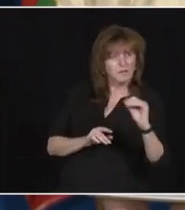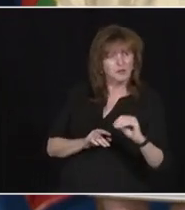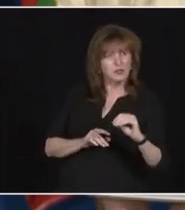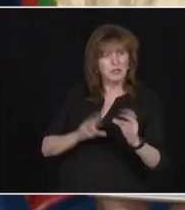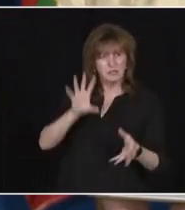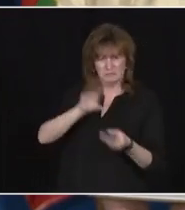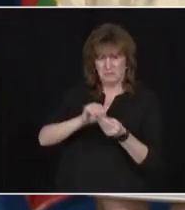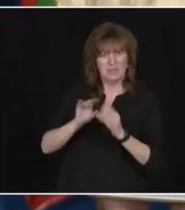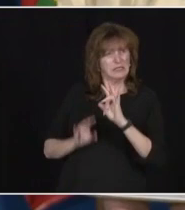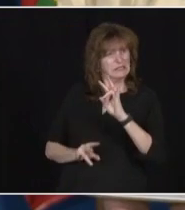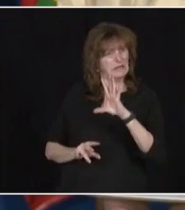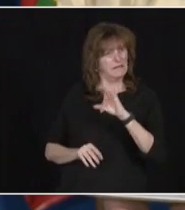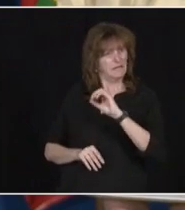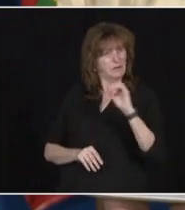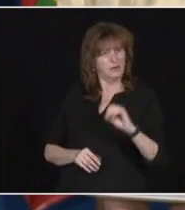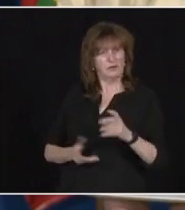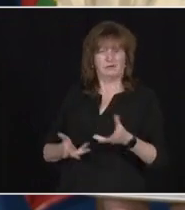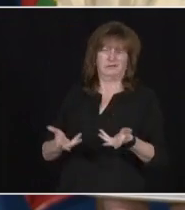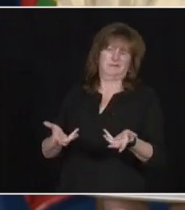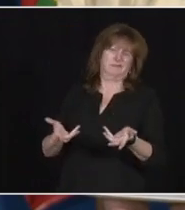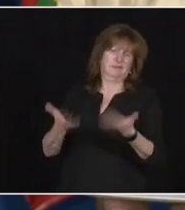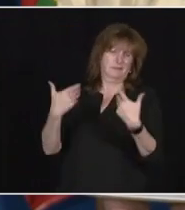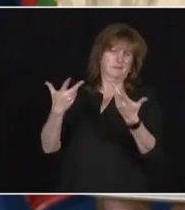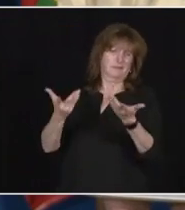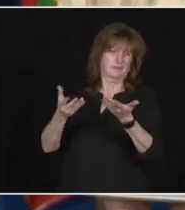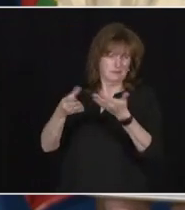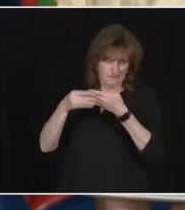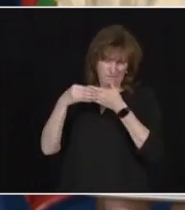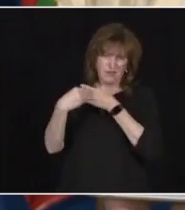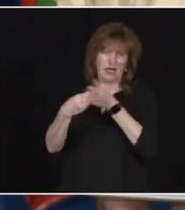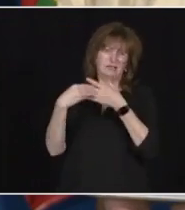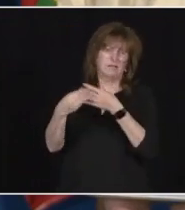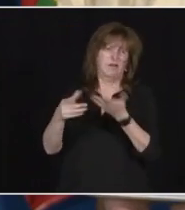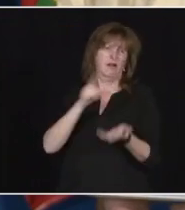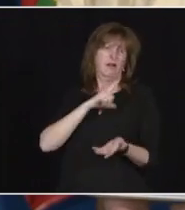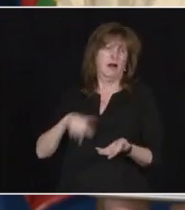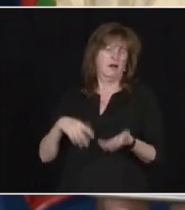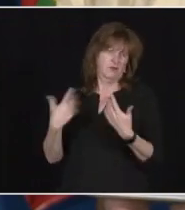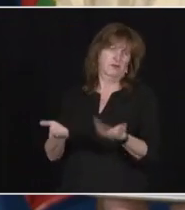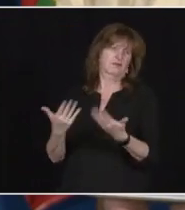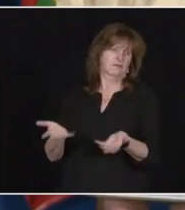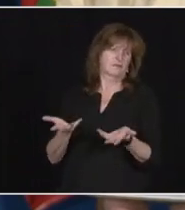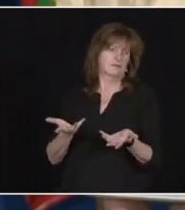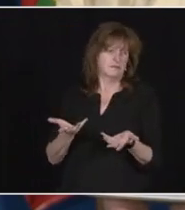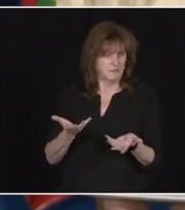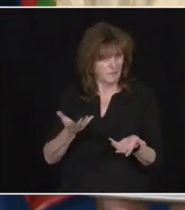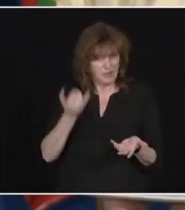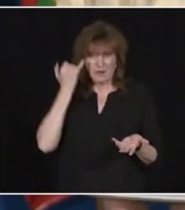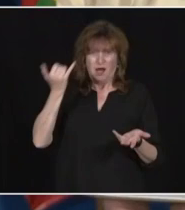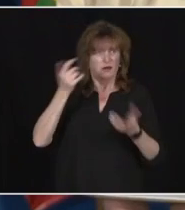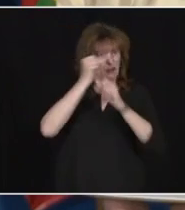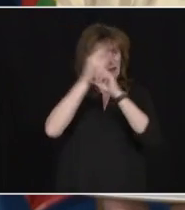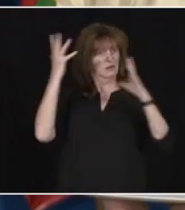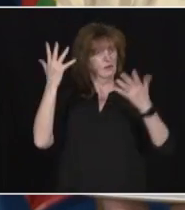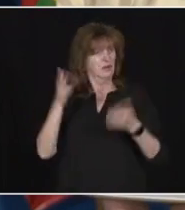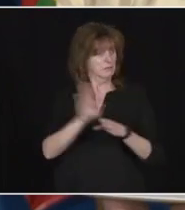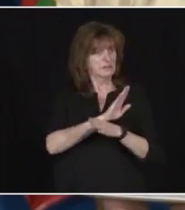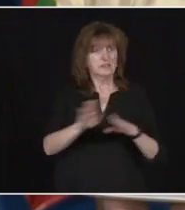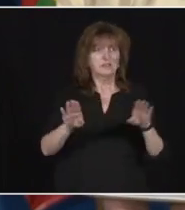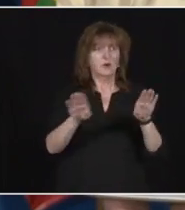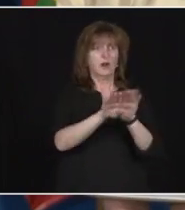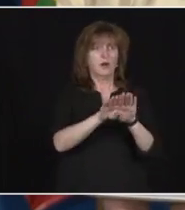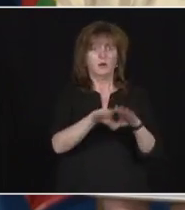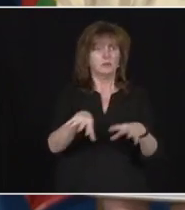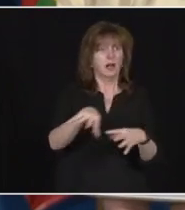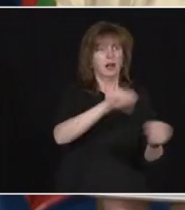And put it this way, if the tenant moves out, what does the